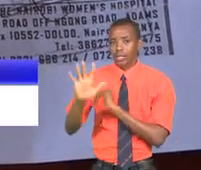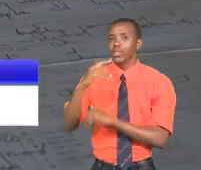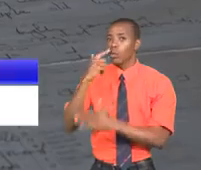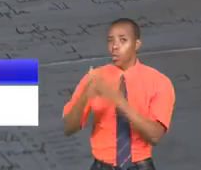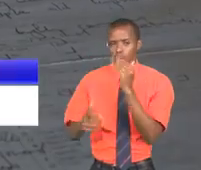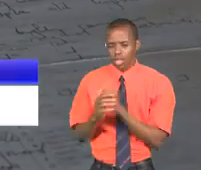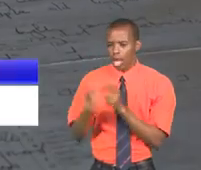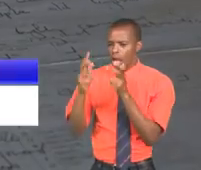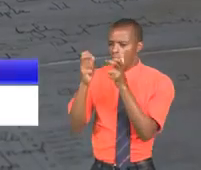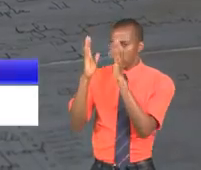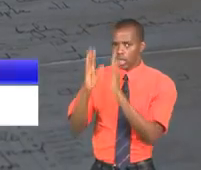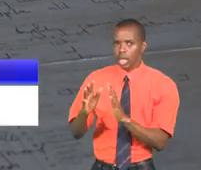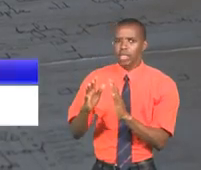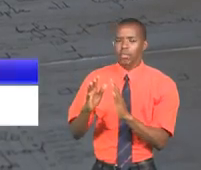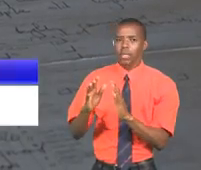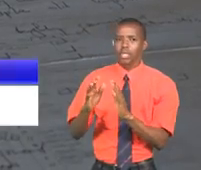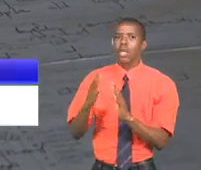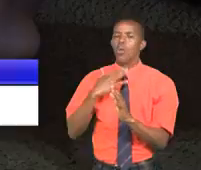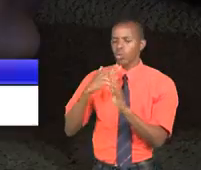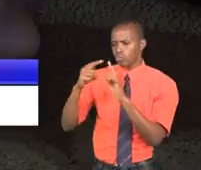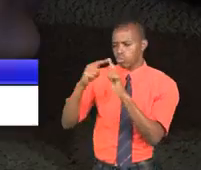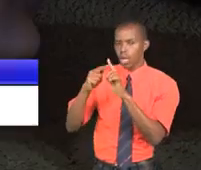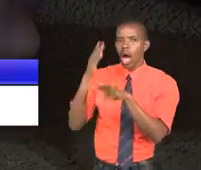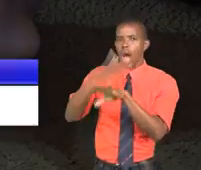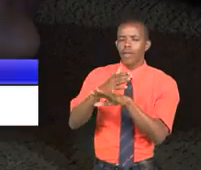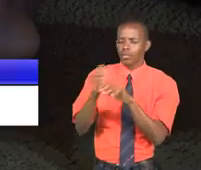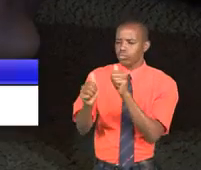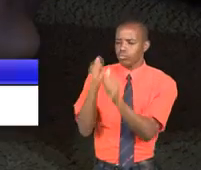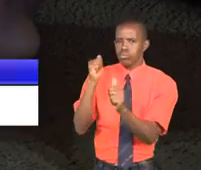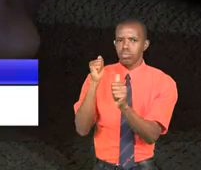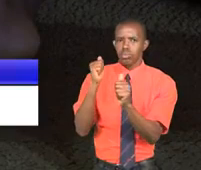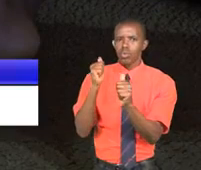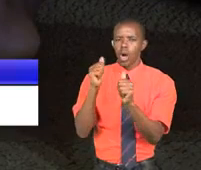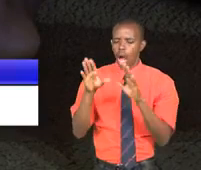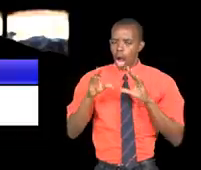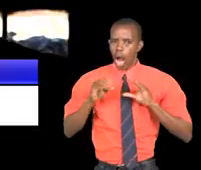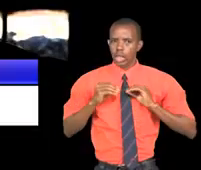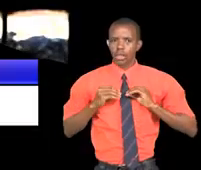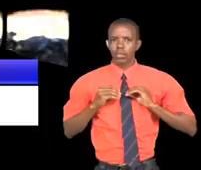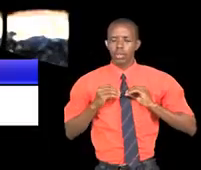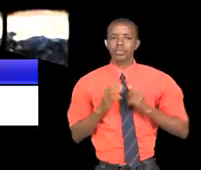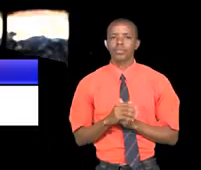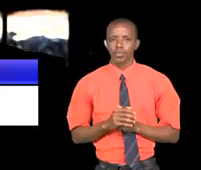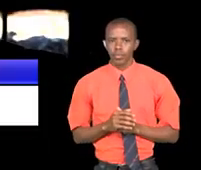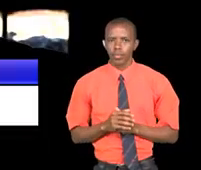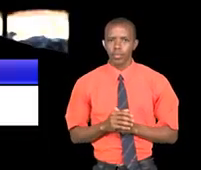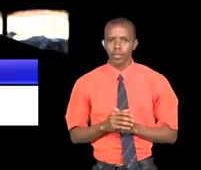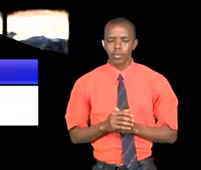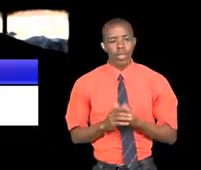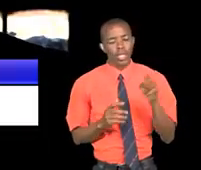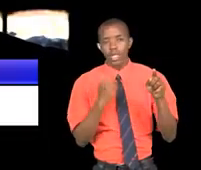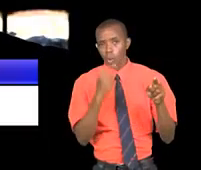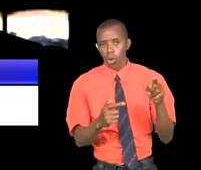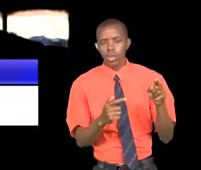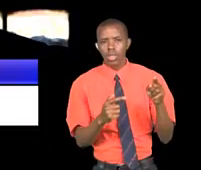the suspect threatened to kill them after they refused to give in to his demands. Kambia mishimishi sasa inabidi